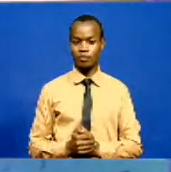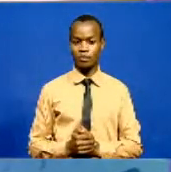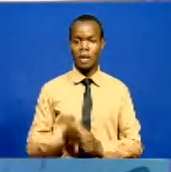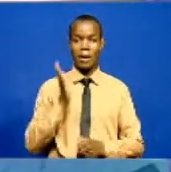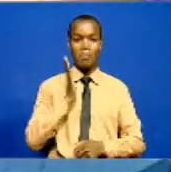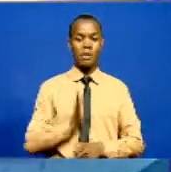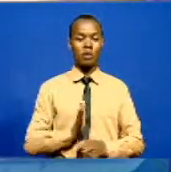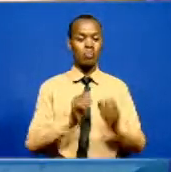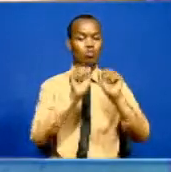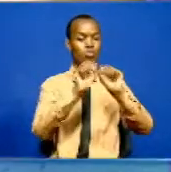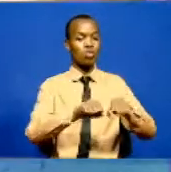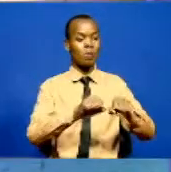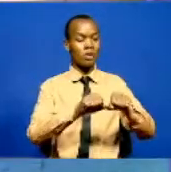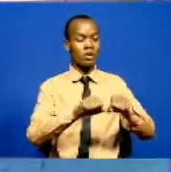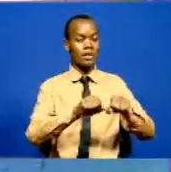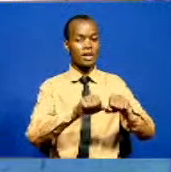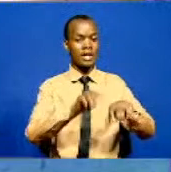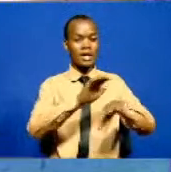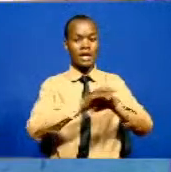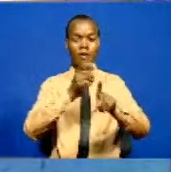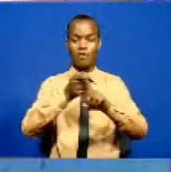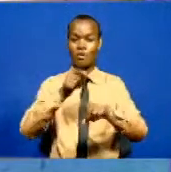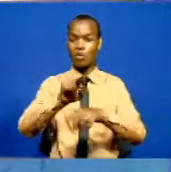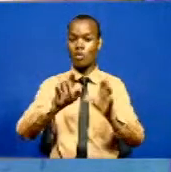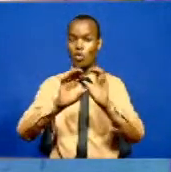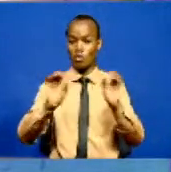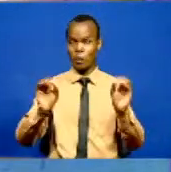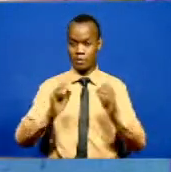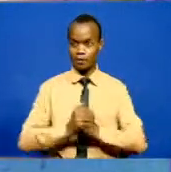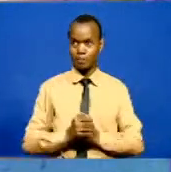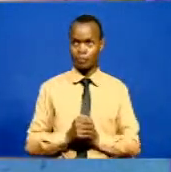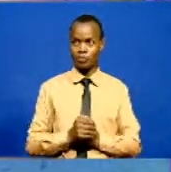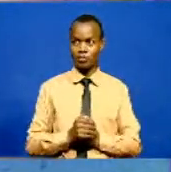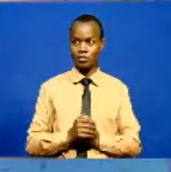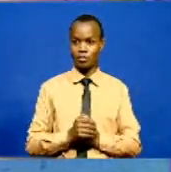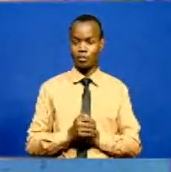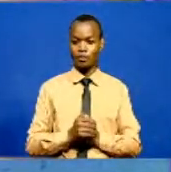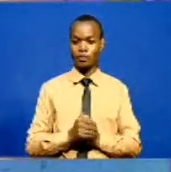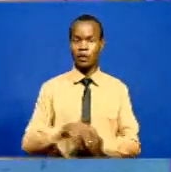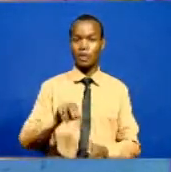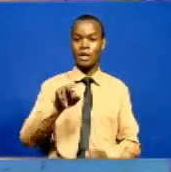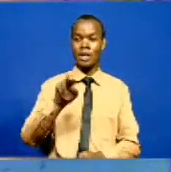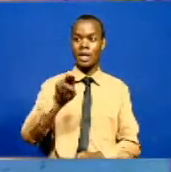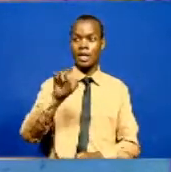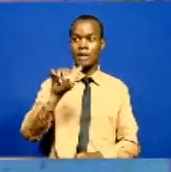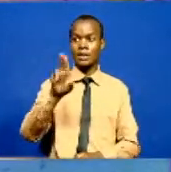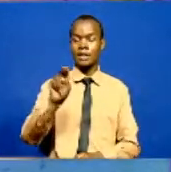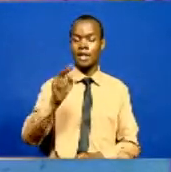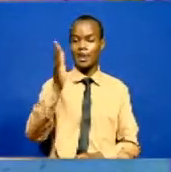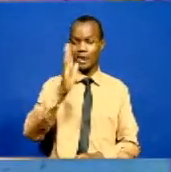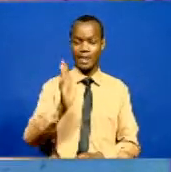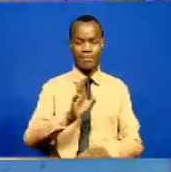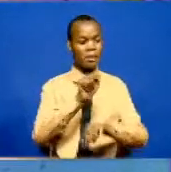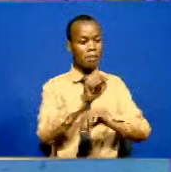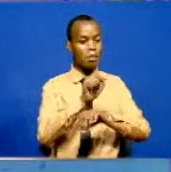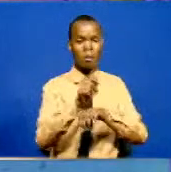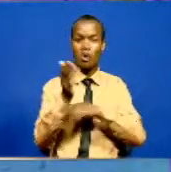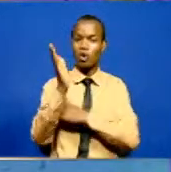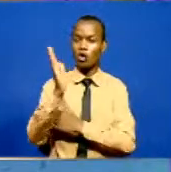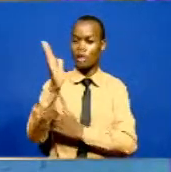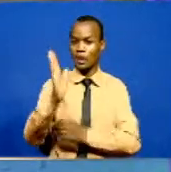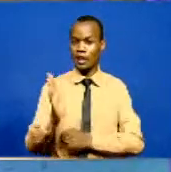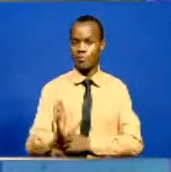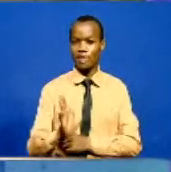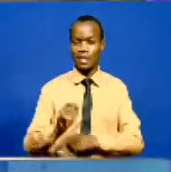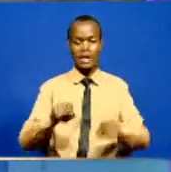you. The man we have come to mourn never mocked God. He never